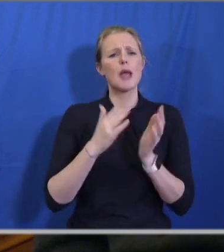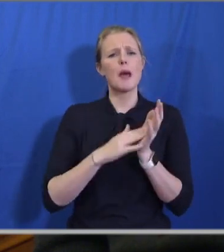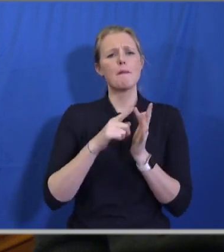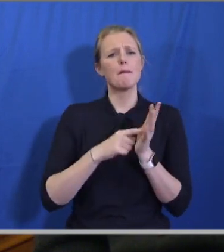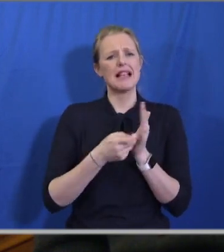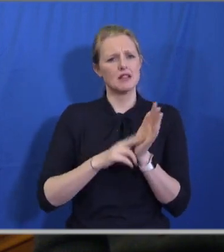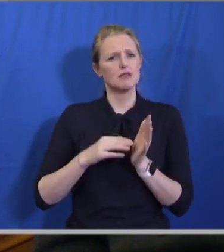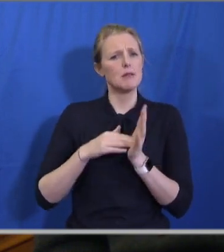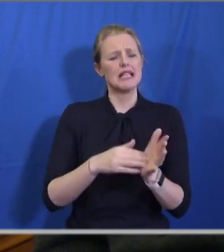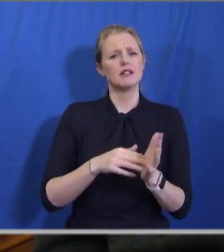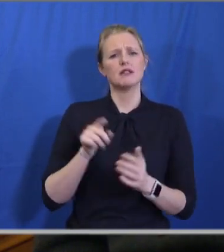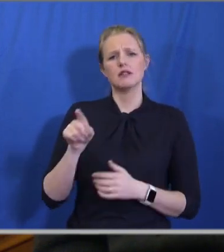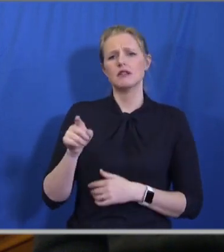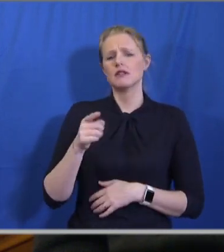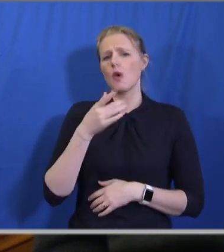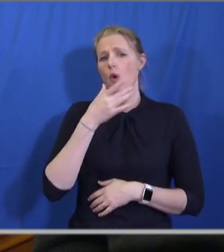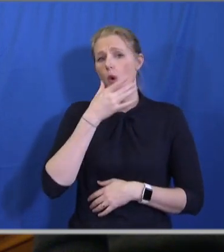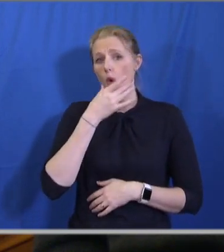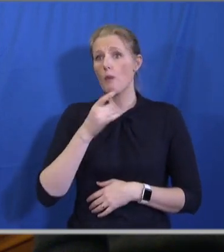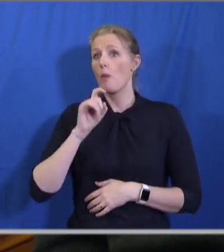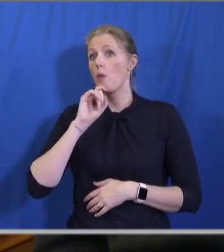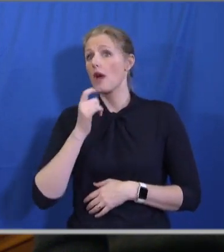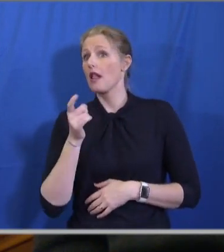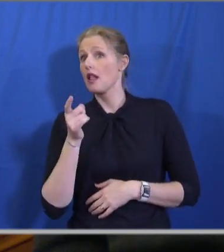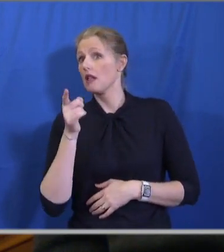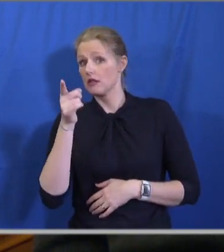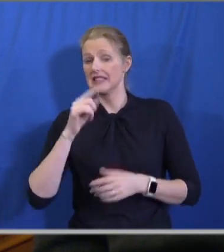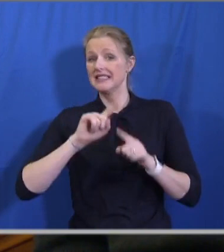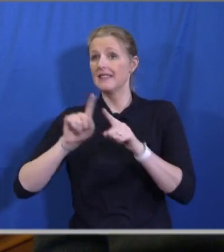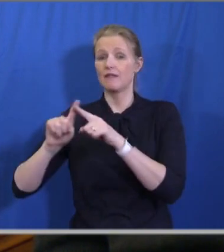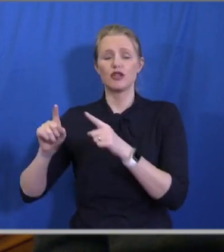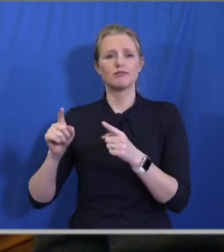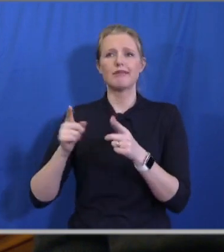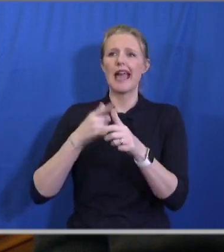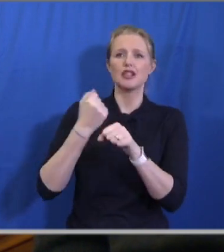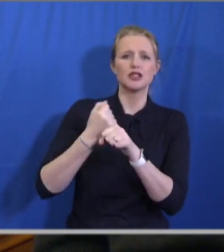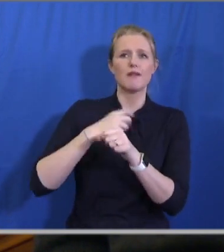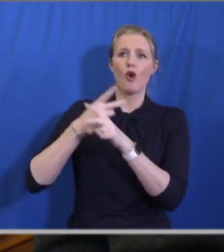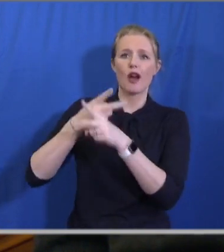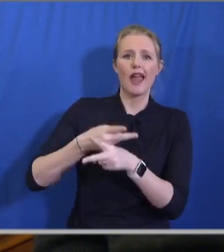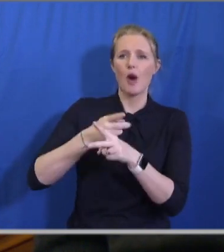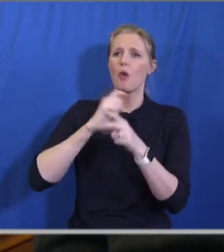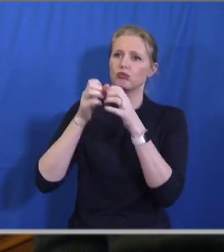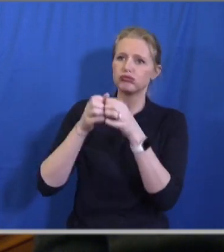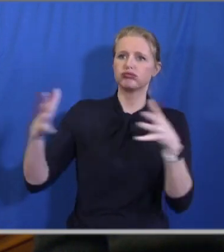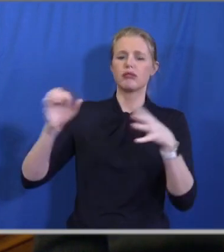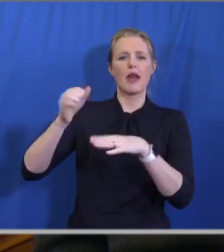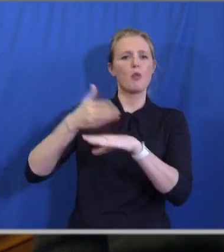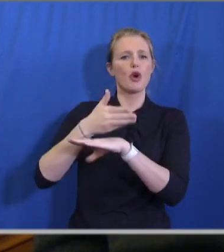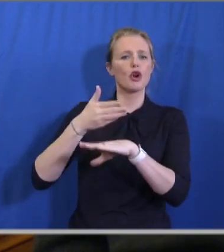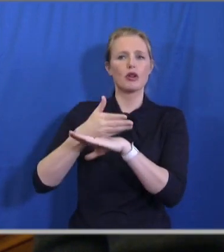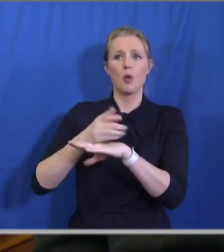intended to help such private providers increase their workforce and improve their practices. Given the current